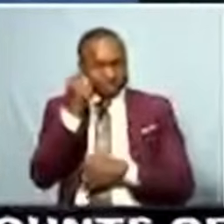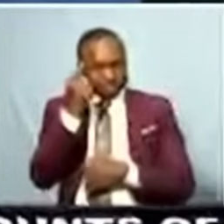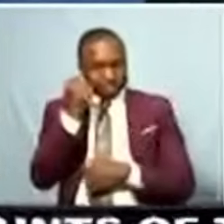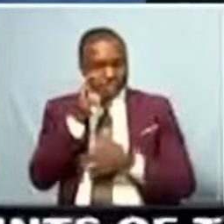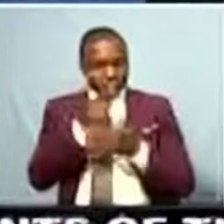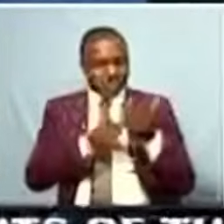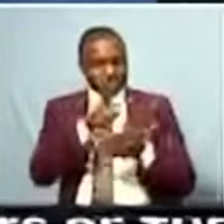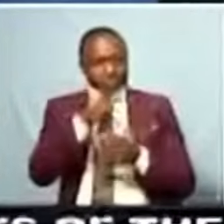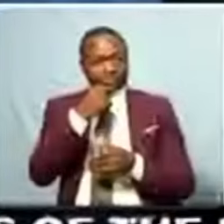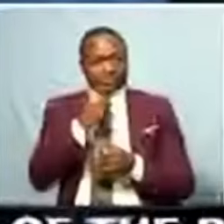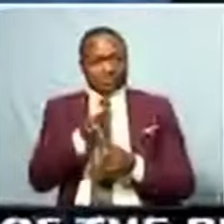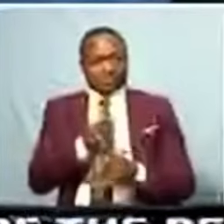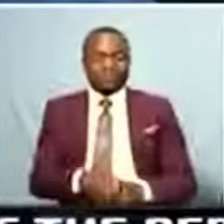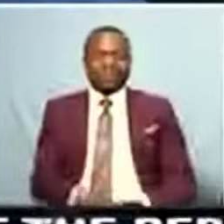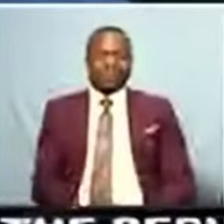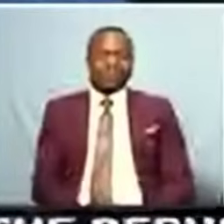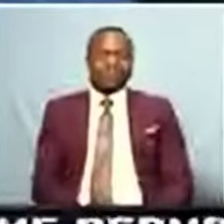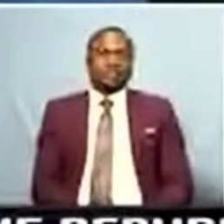what you're saying?